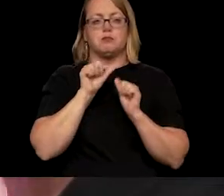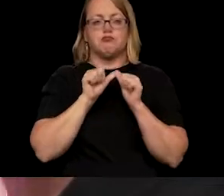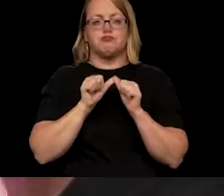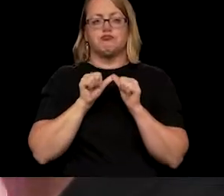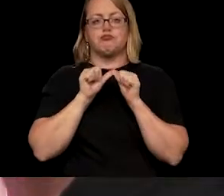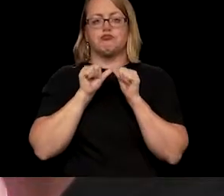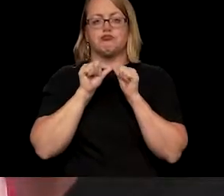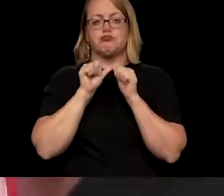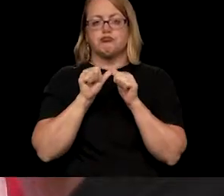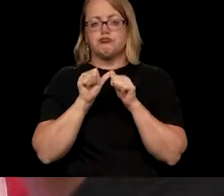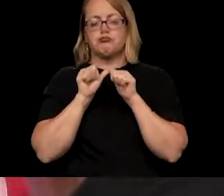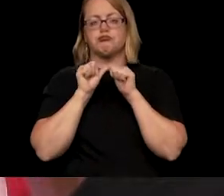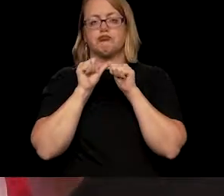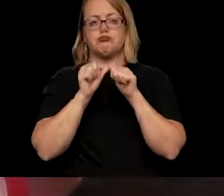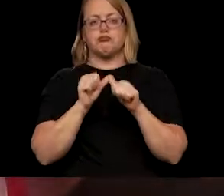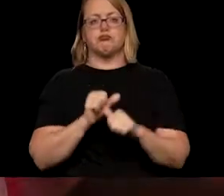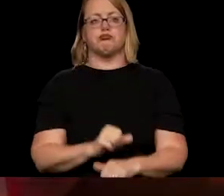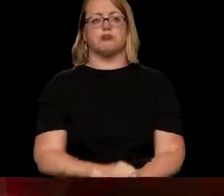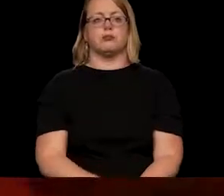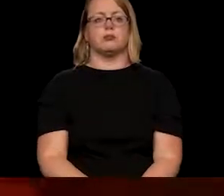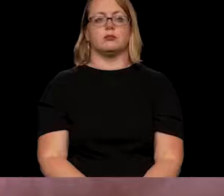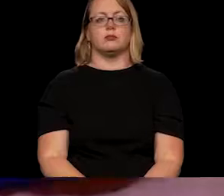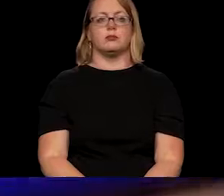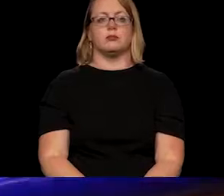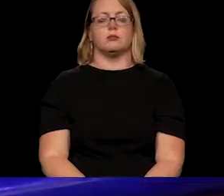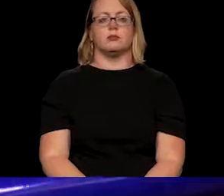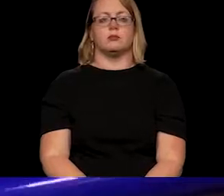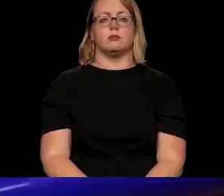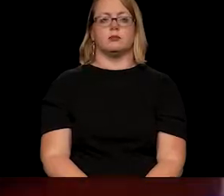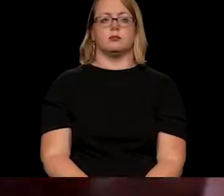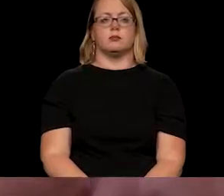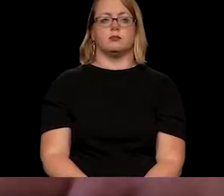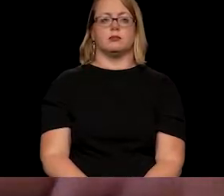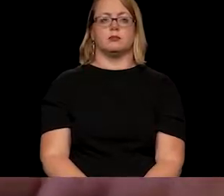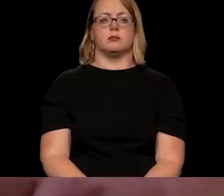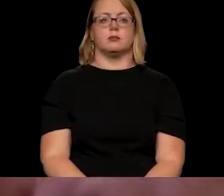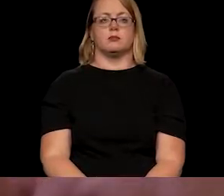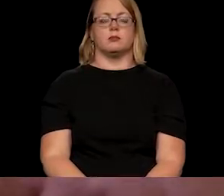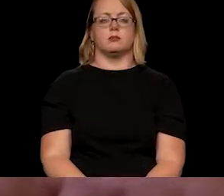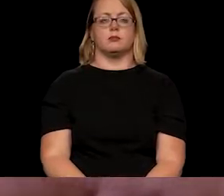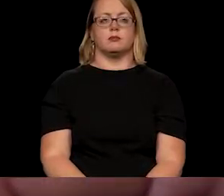it, the more the paint starts to run out